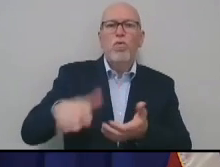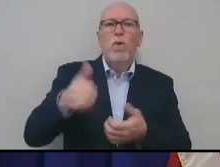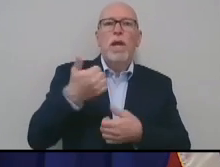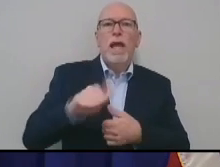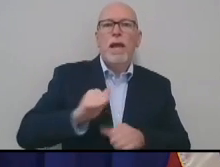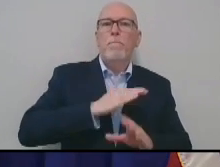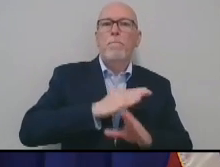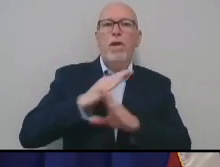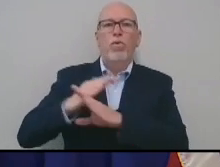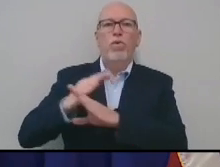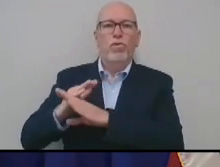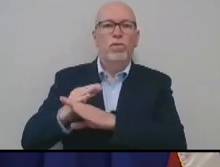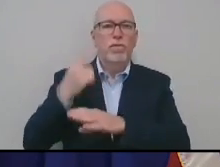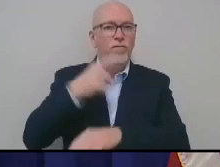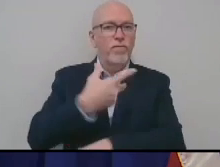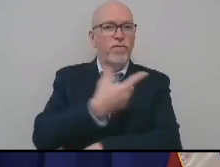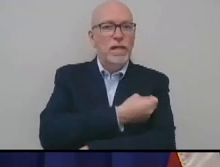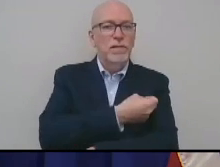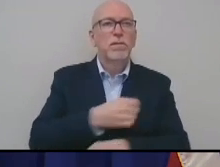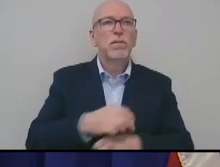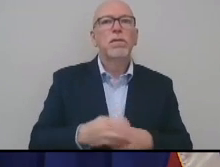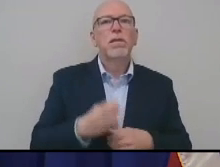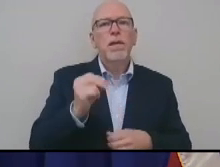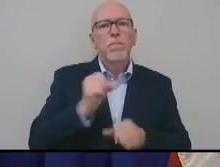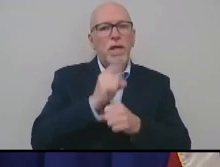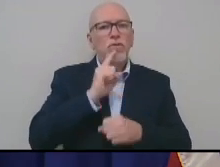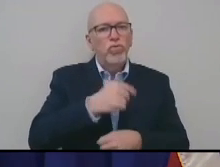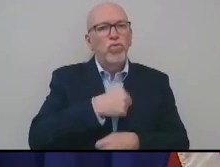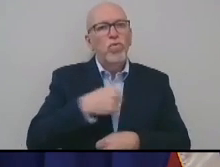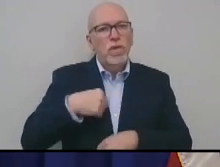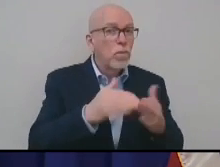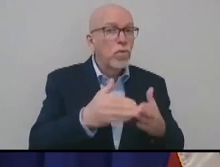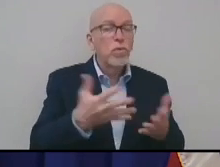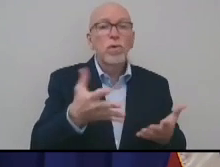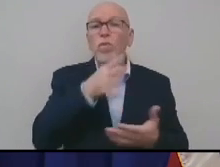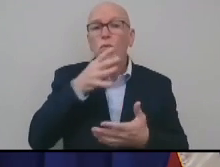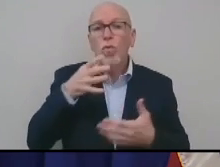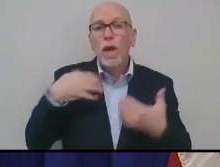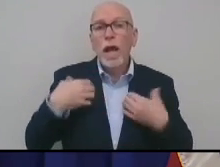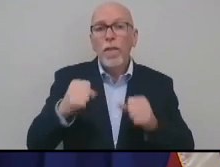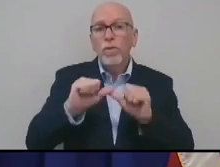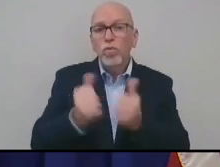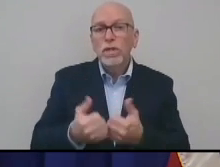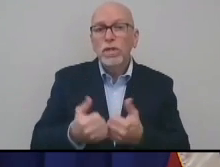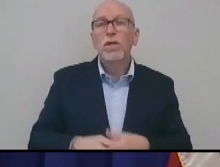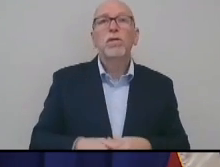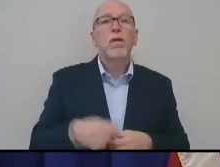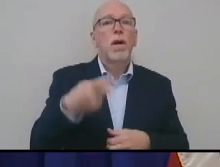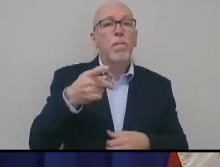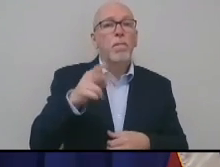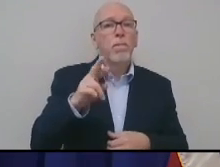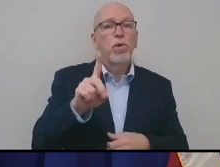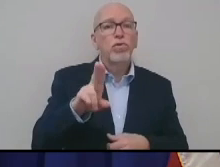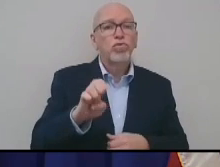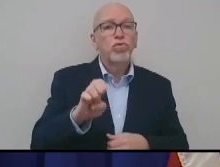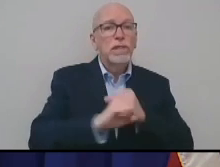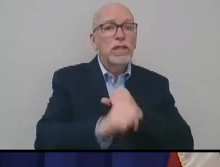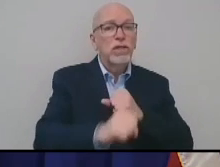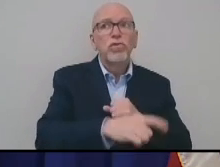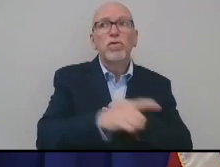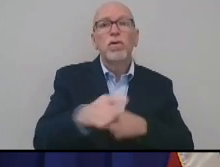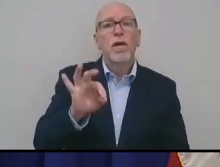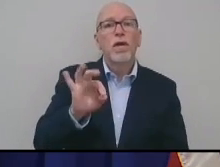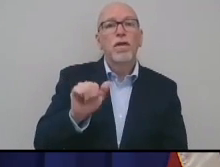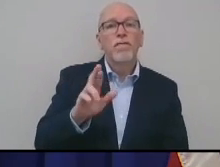vaccination, and that we have worked within that community, whether that's with Purdue Extension, with Farm Bureau, or whether that's